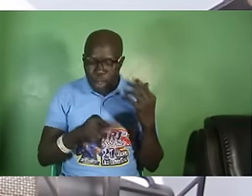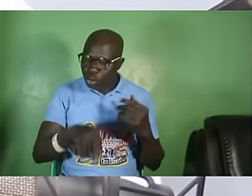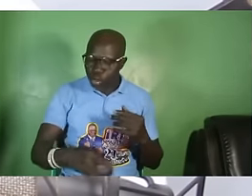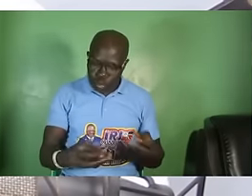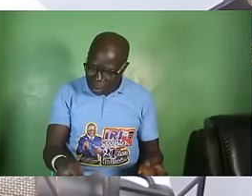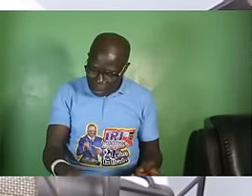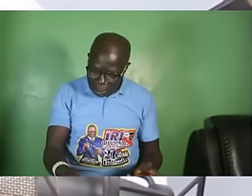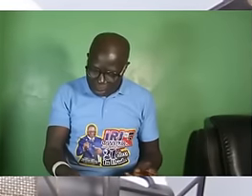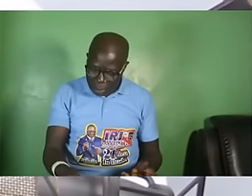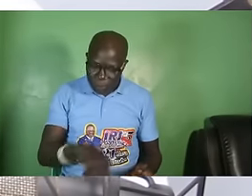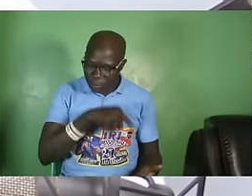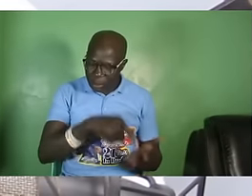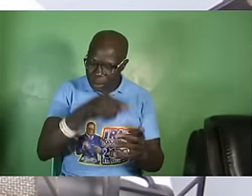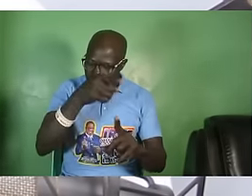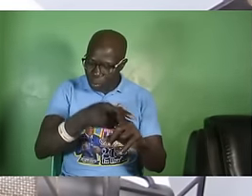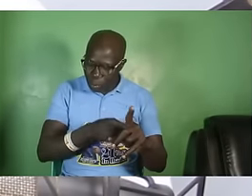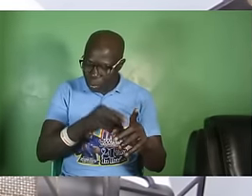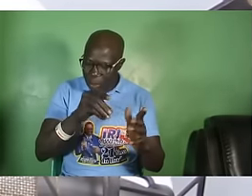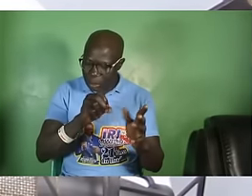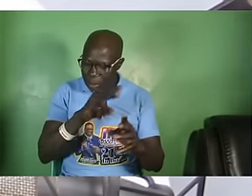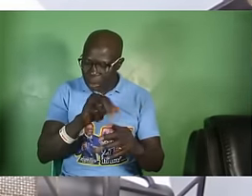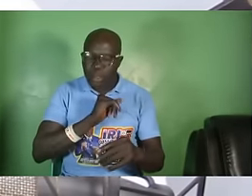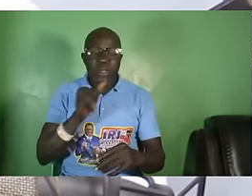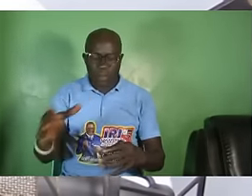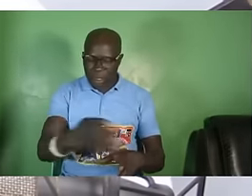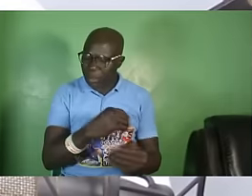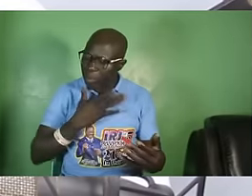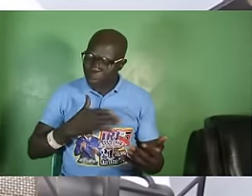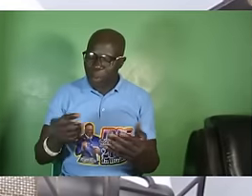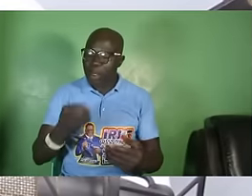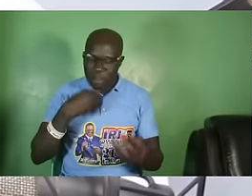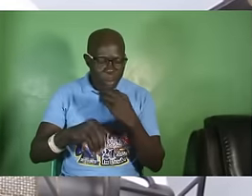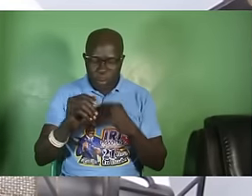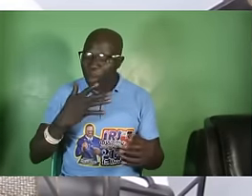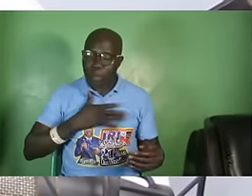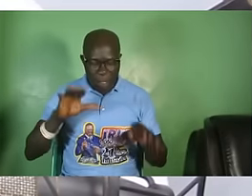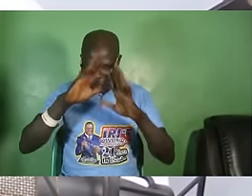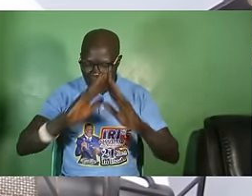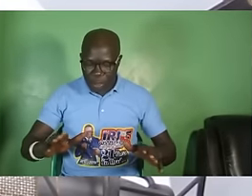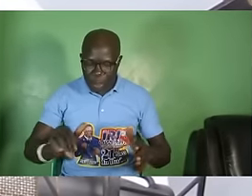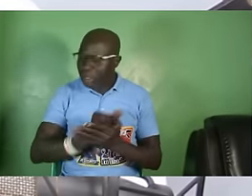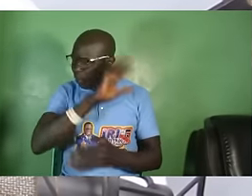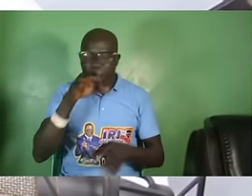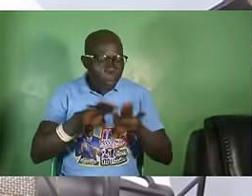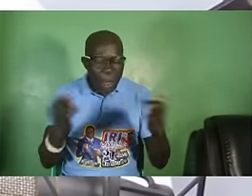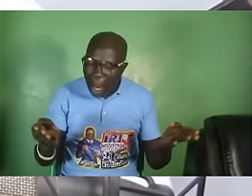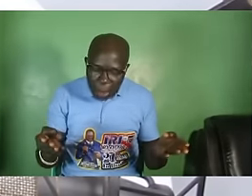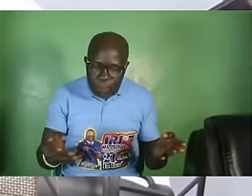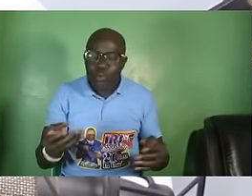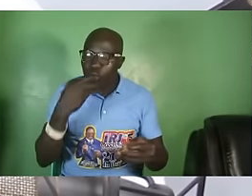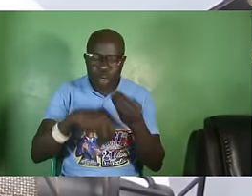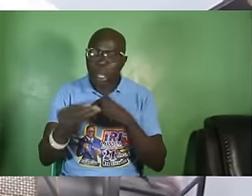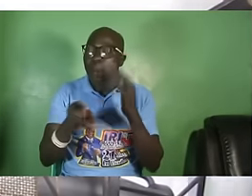there. Your head. No, so can you laugh? It's a dreadful. Oh, but a bad you are not suffering. With my house, oh, but a landlord, but not open your